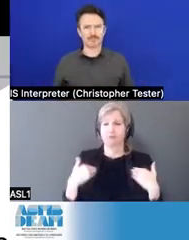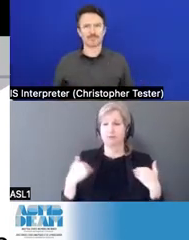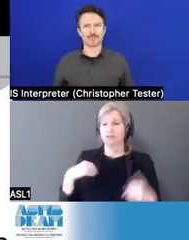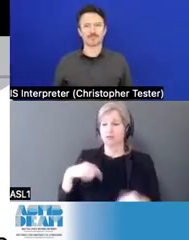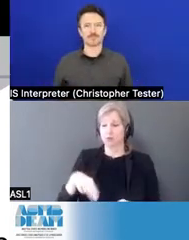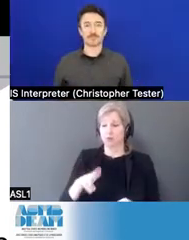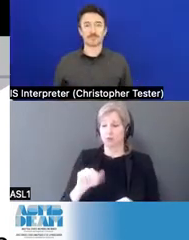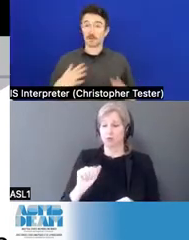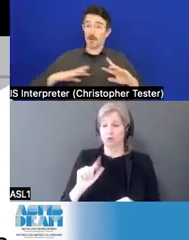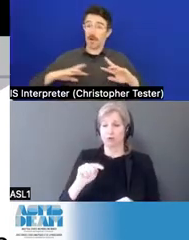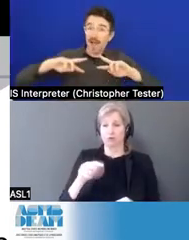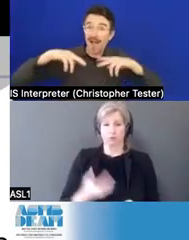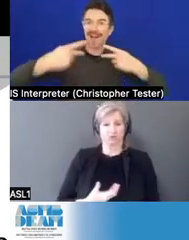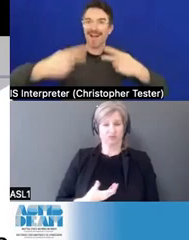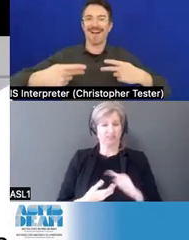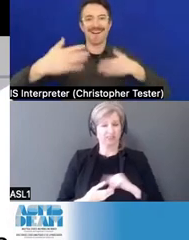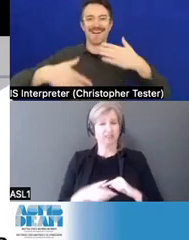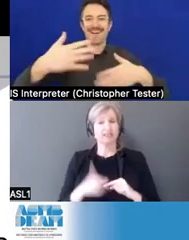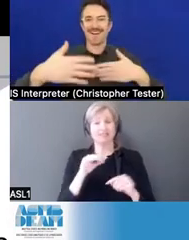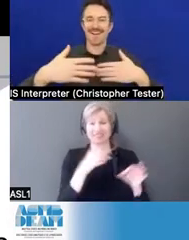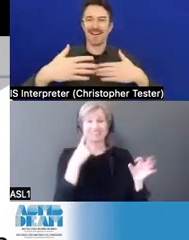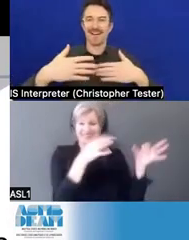actually highlighted some of these